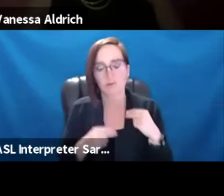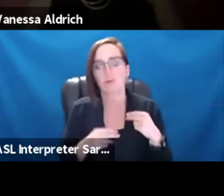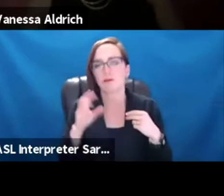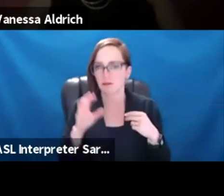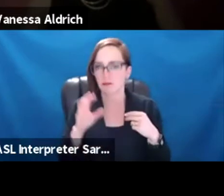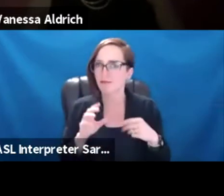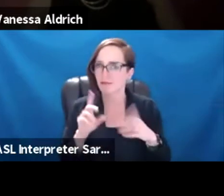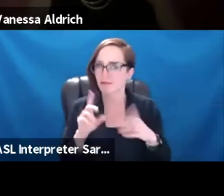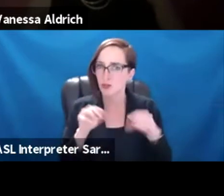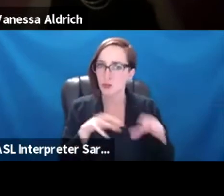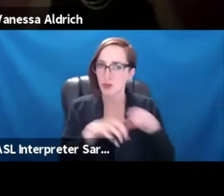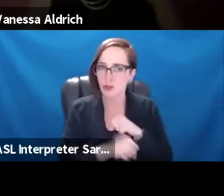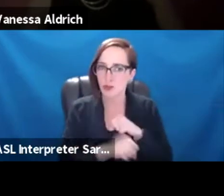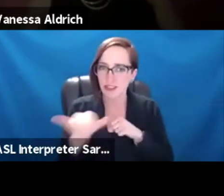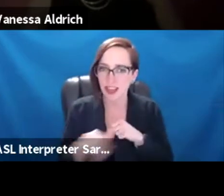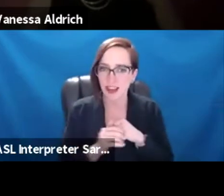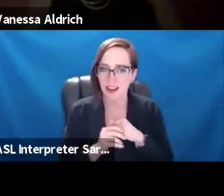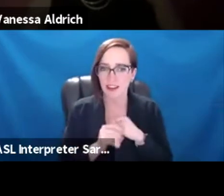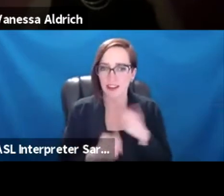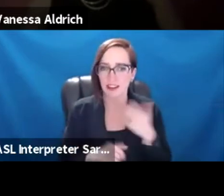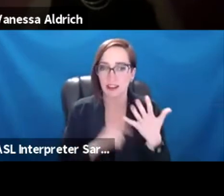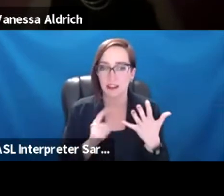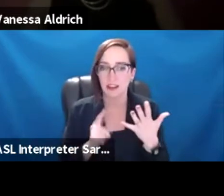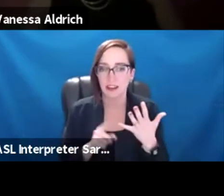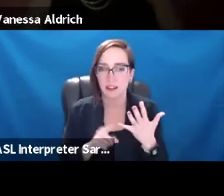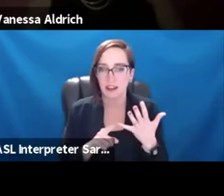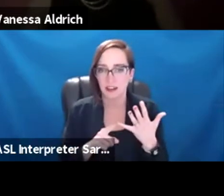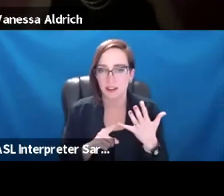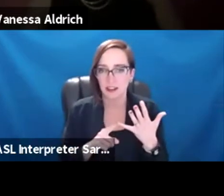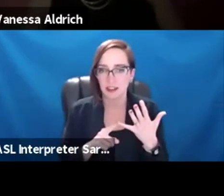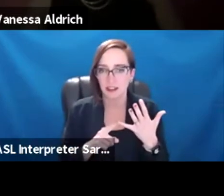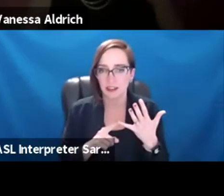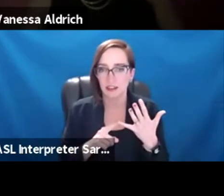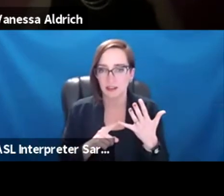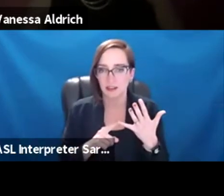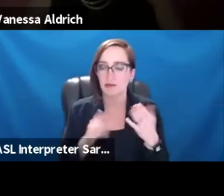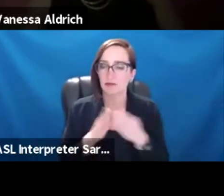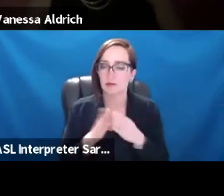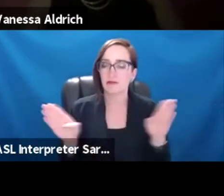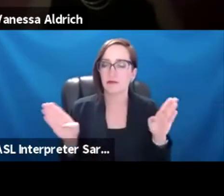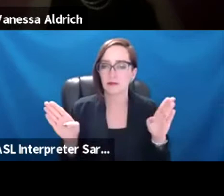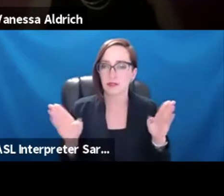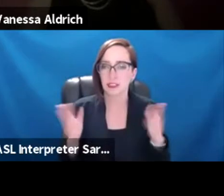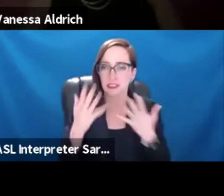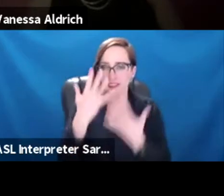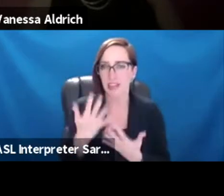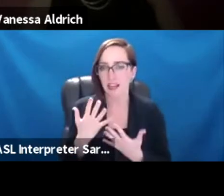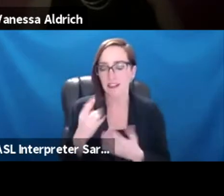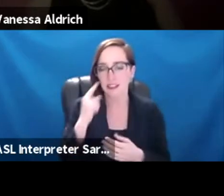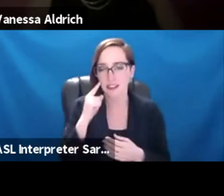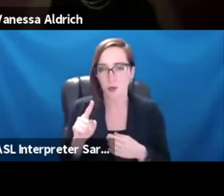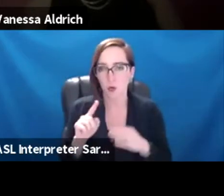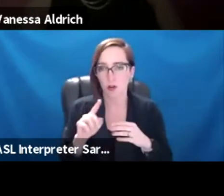And lastly, there is sorrow for the world, a grieving for the